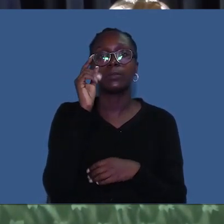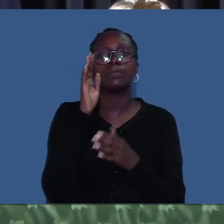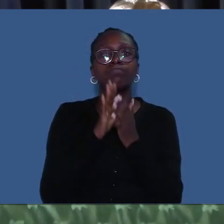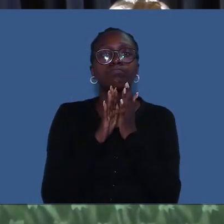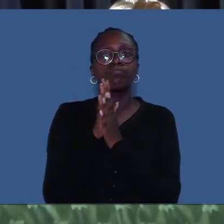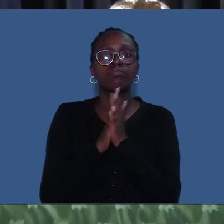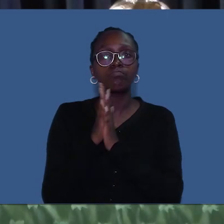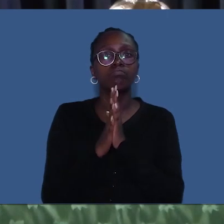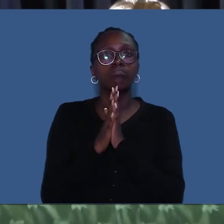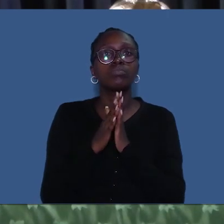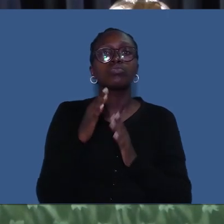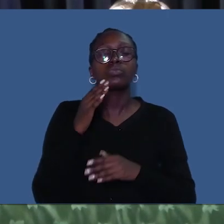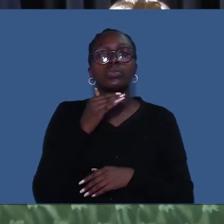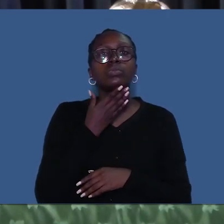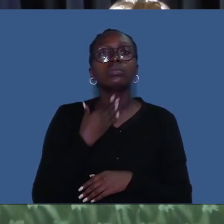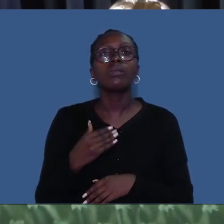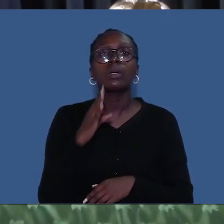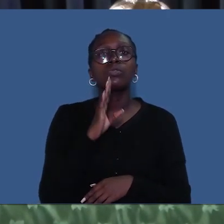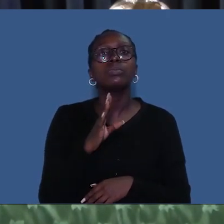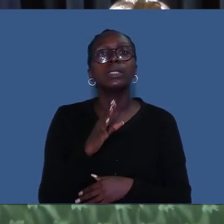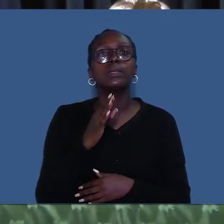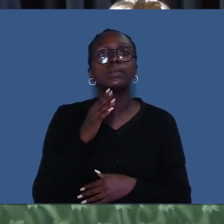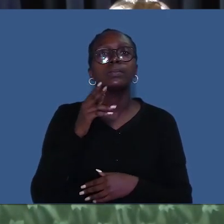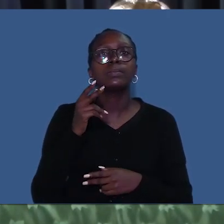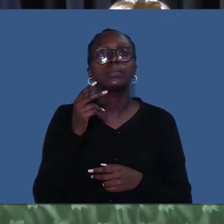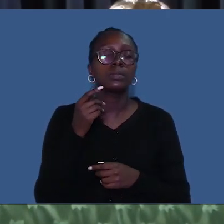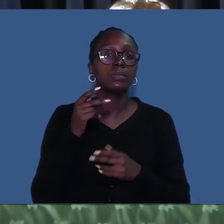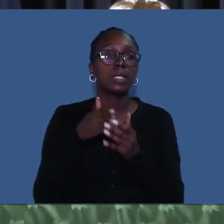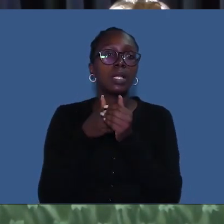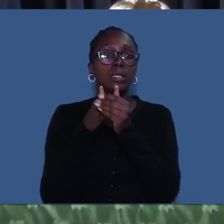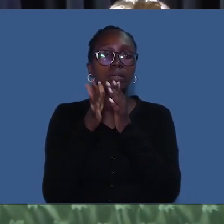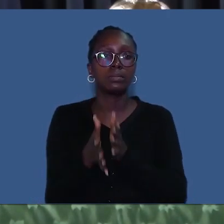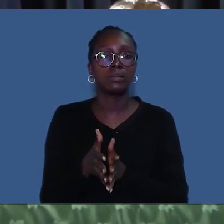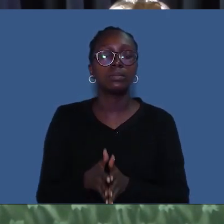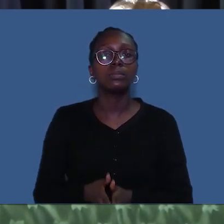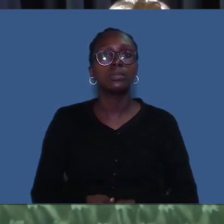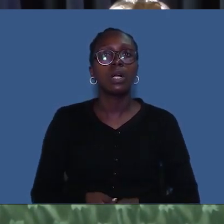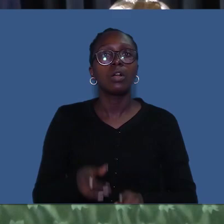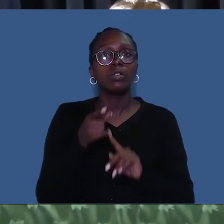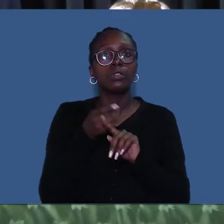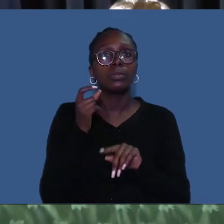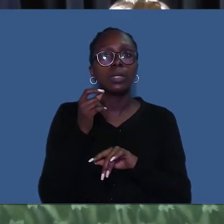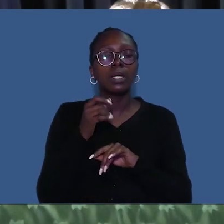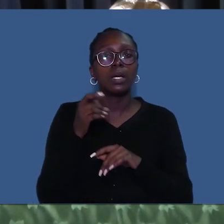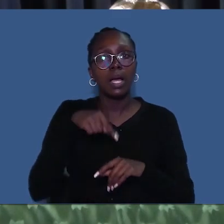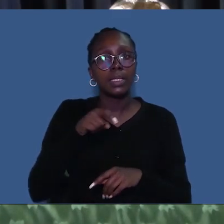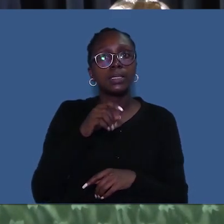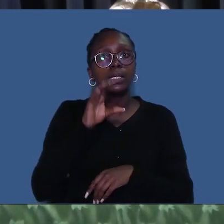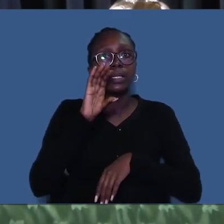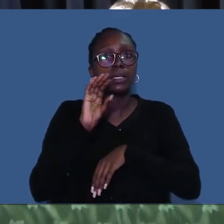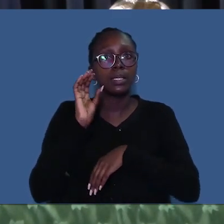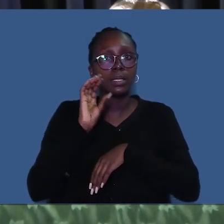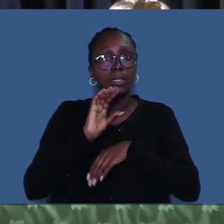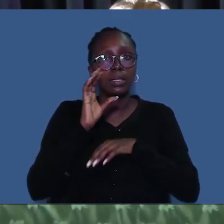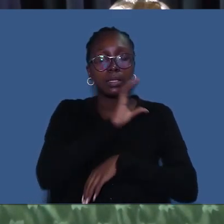our right candidate is. And for us as Christians, our definition has to be drawn from God's eye view and through godly